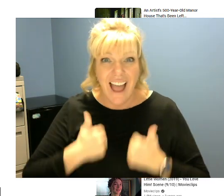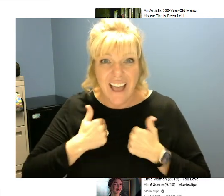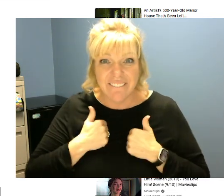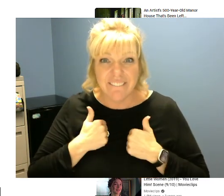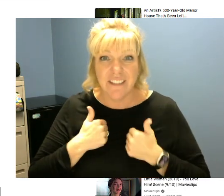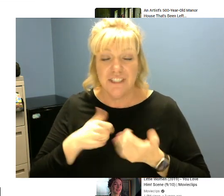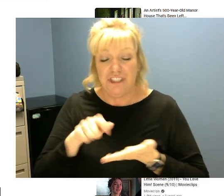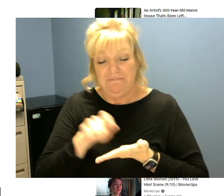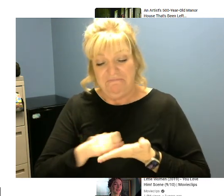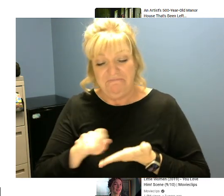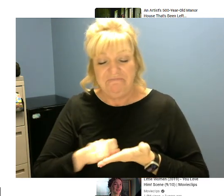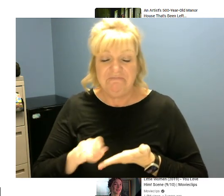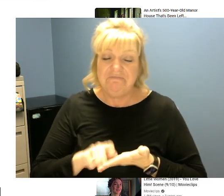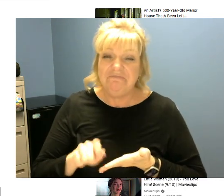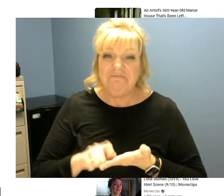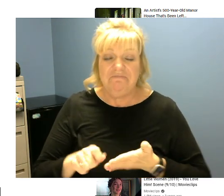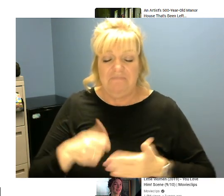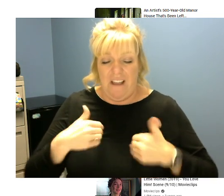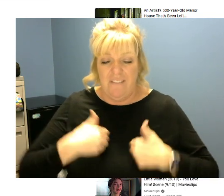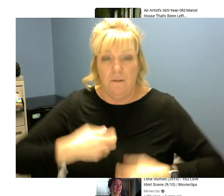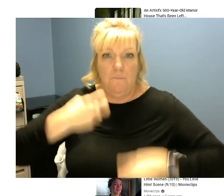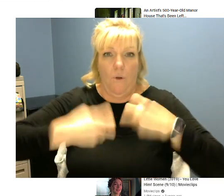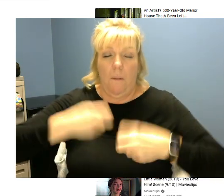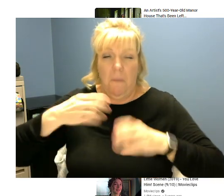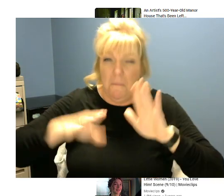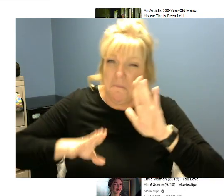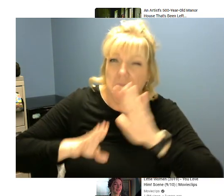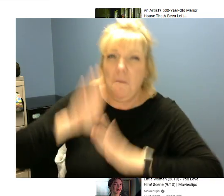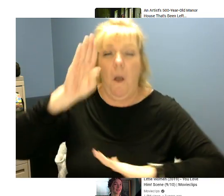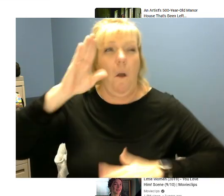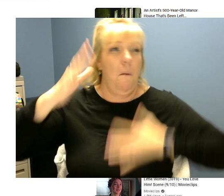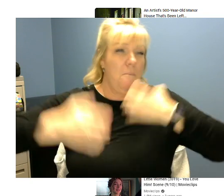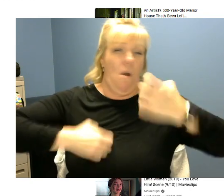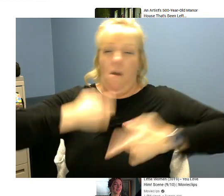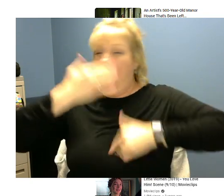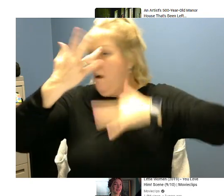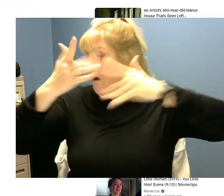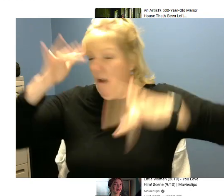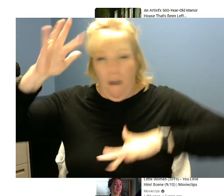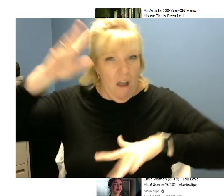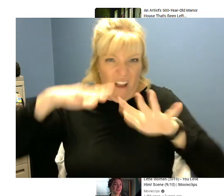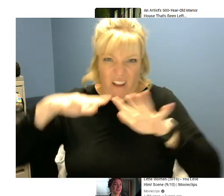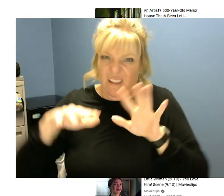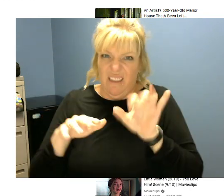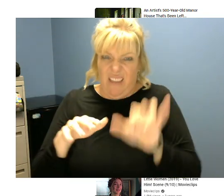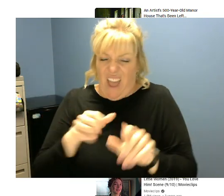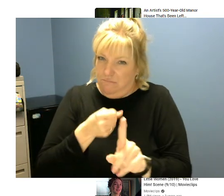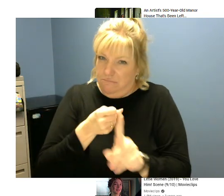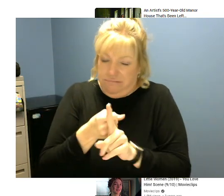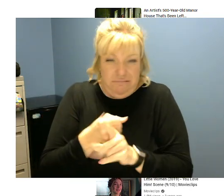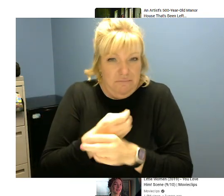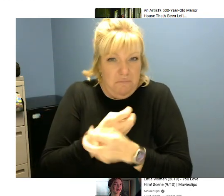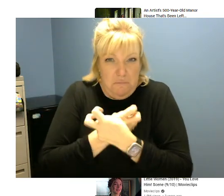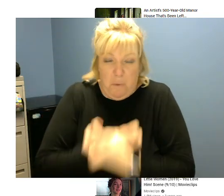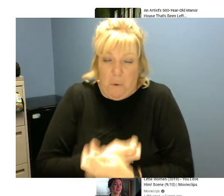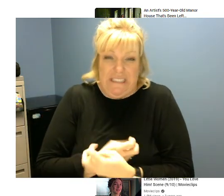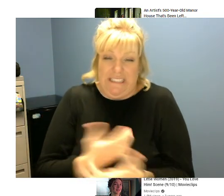having, she calls them manic episodes, and it's really the effects of mercury